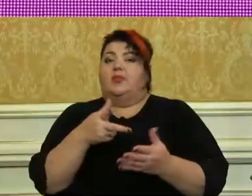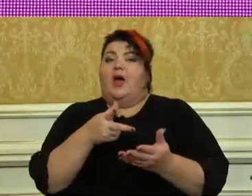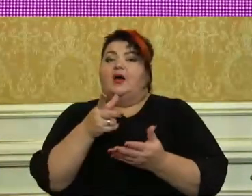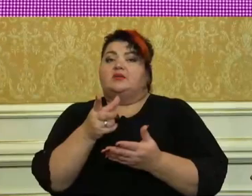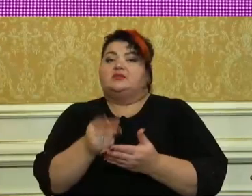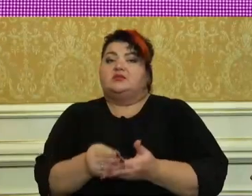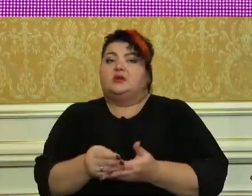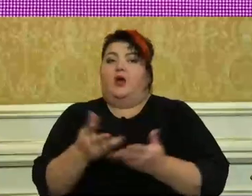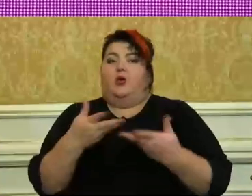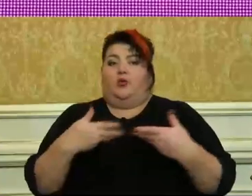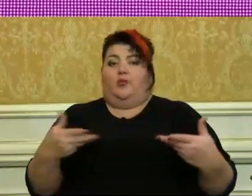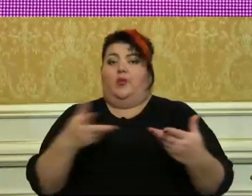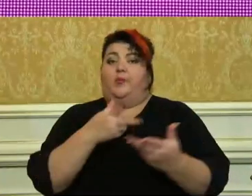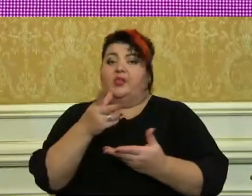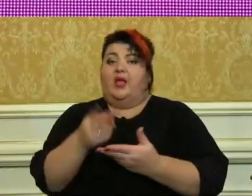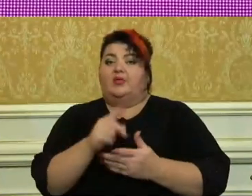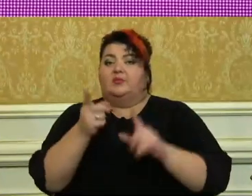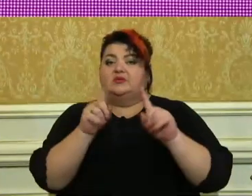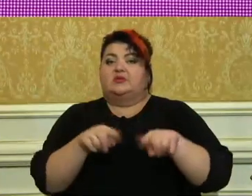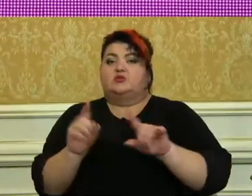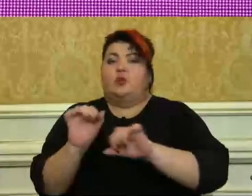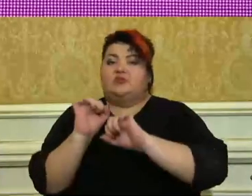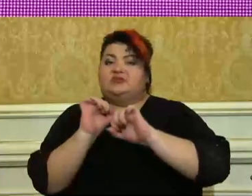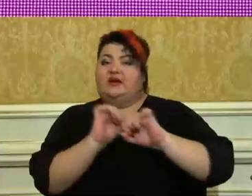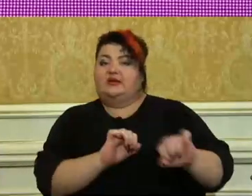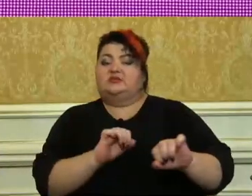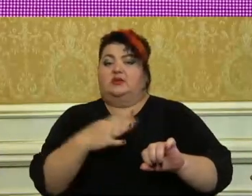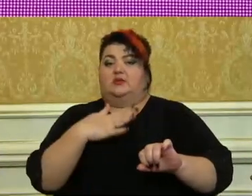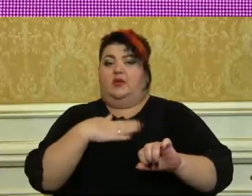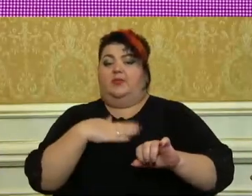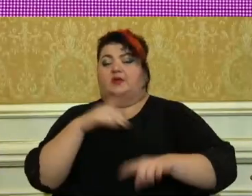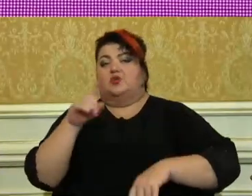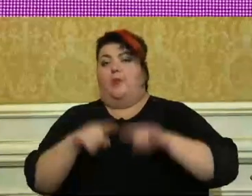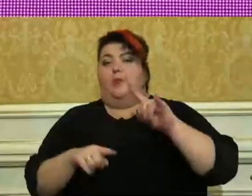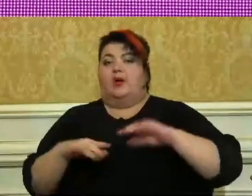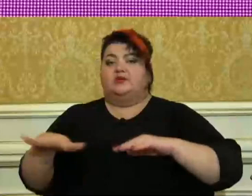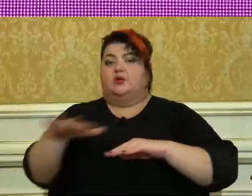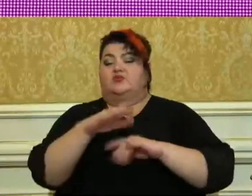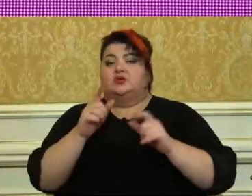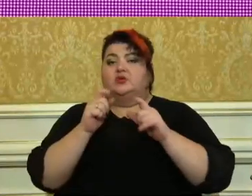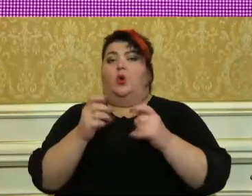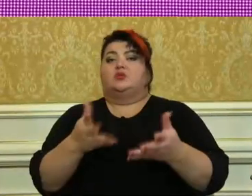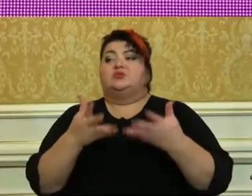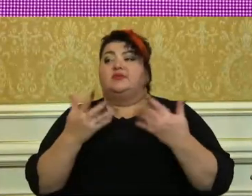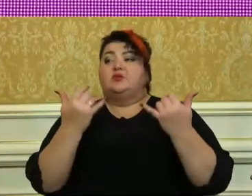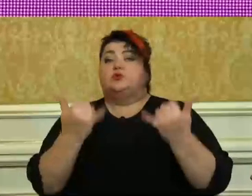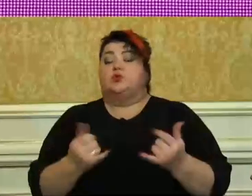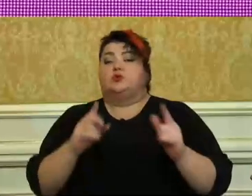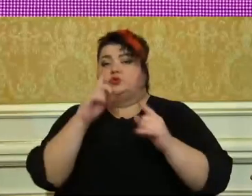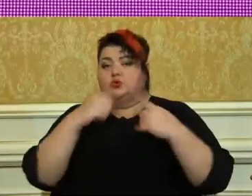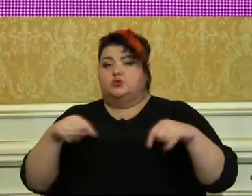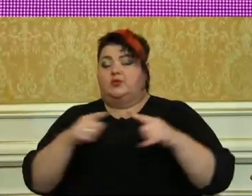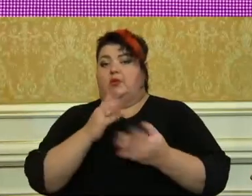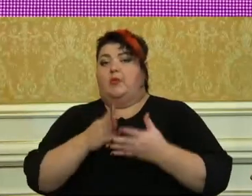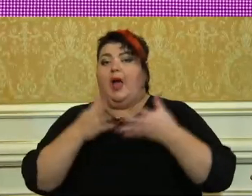that Ukrainian women pay for protecting our motherland. And it is